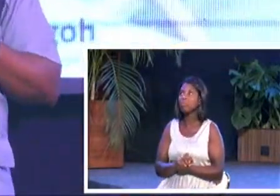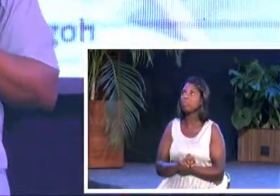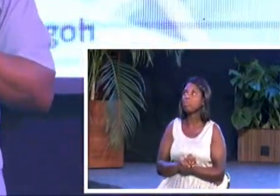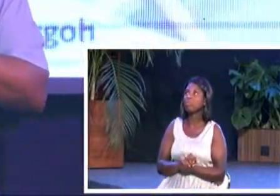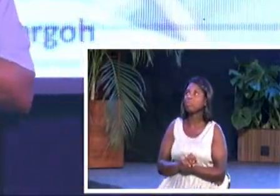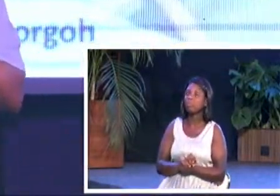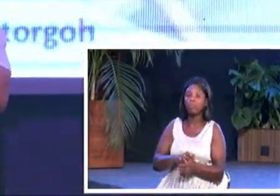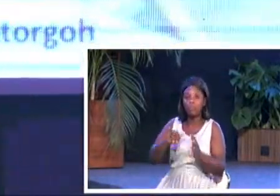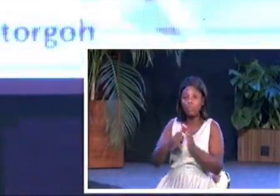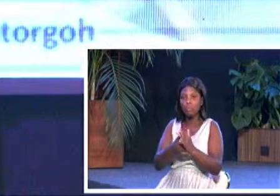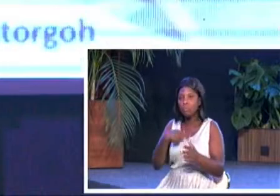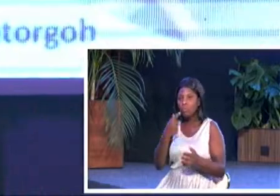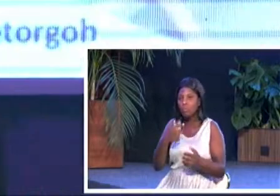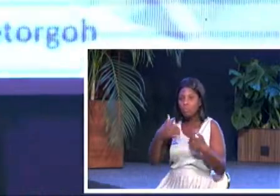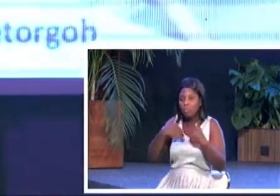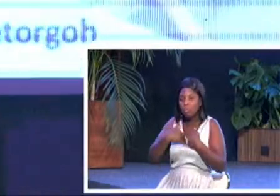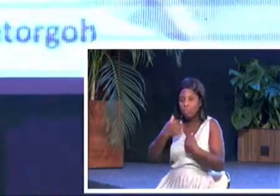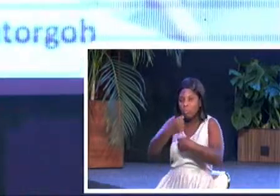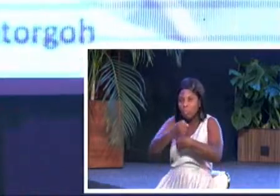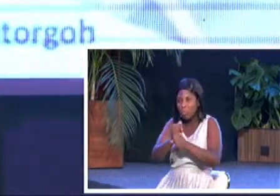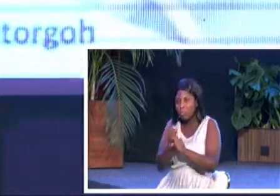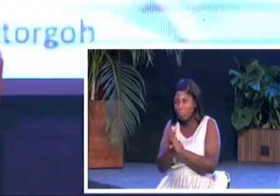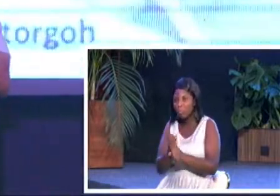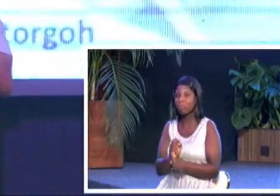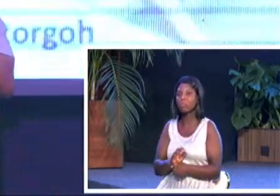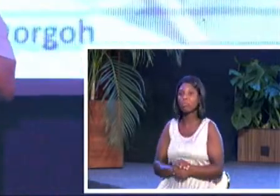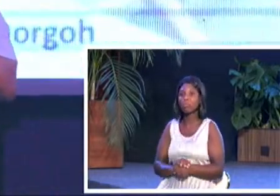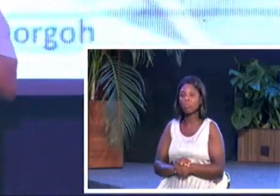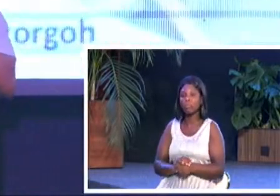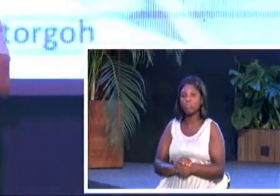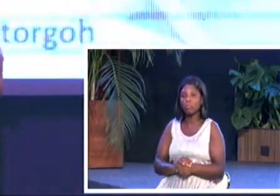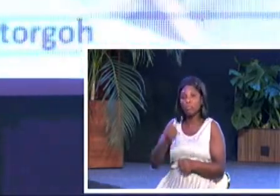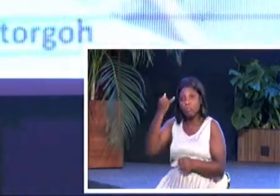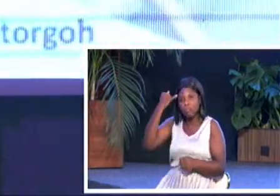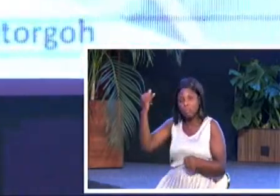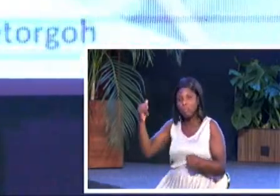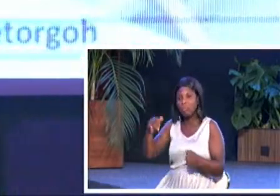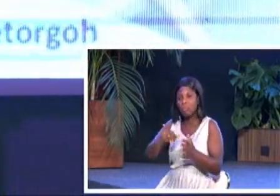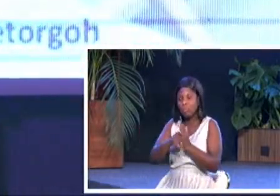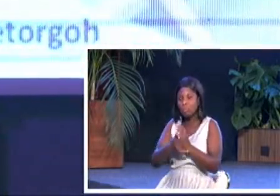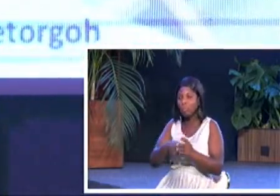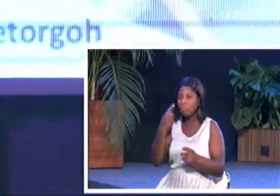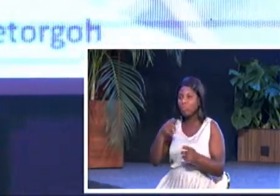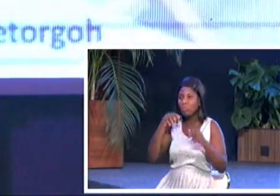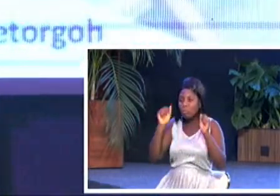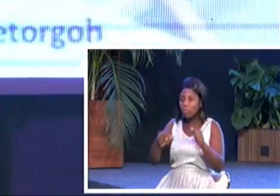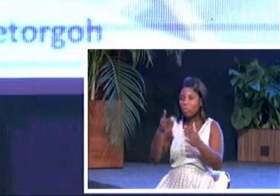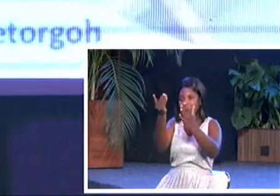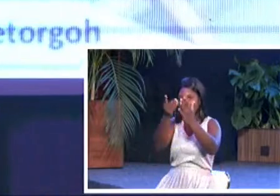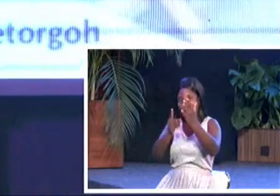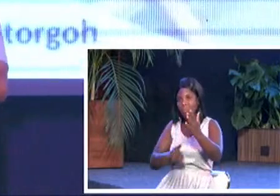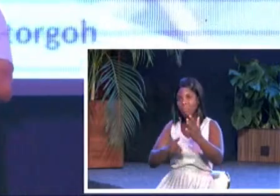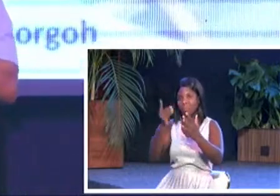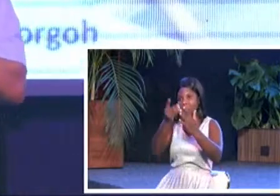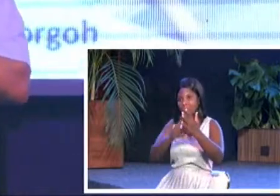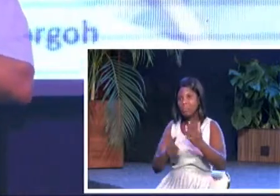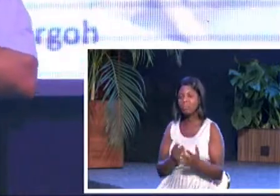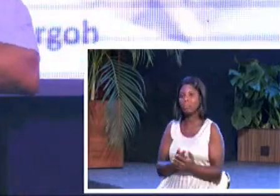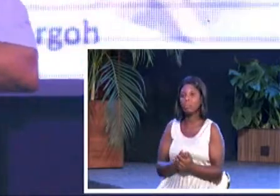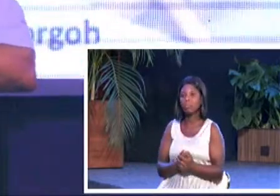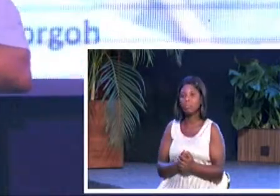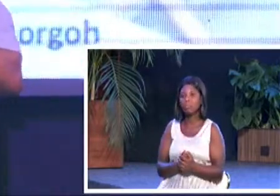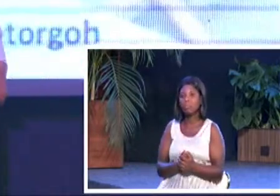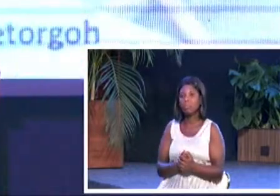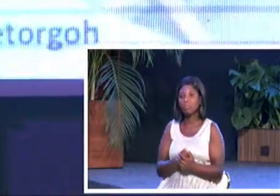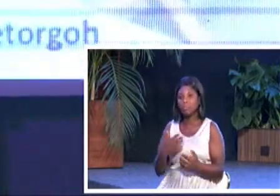creative thinking, that can design an idea. The Facebook was somebody's idea. Amazon is somebody's idea.